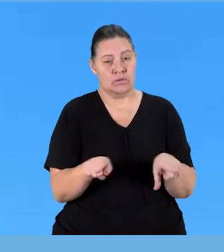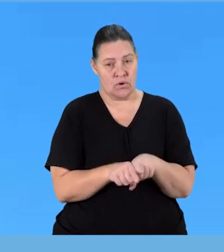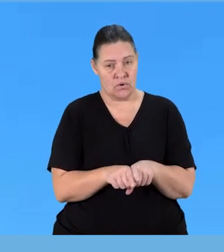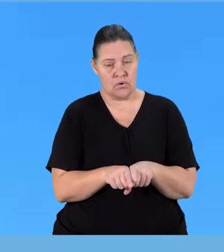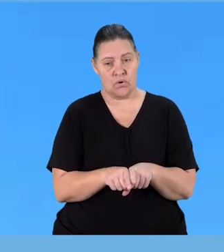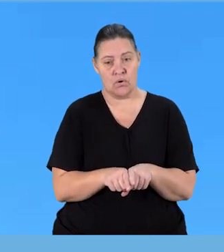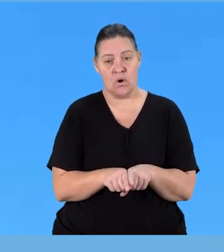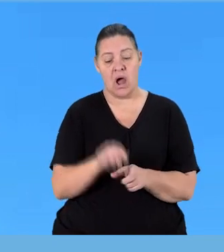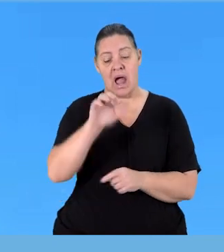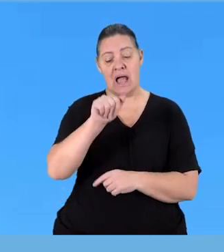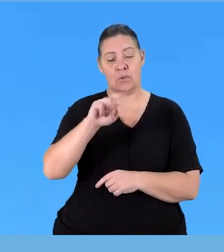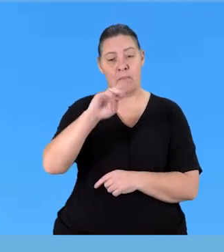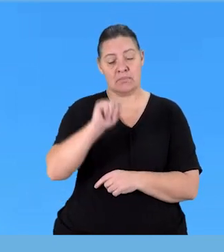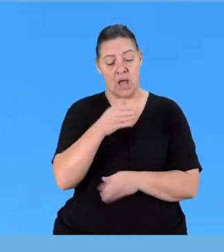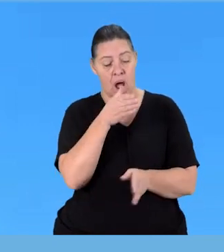Also,